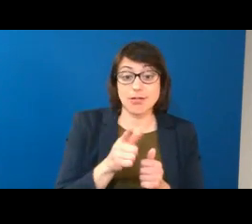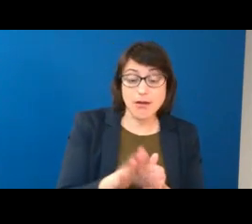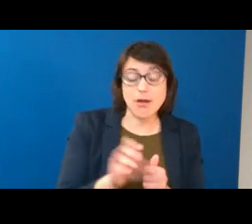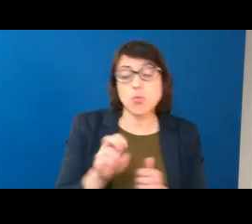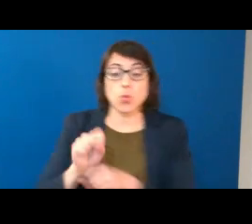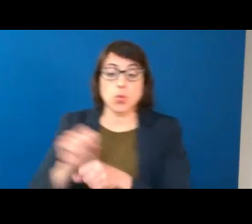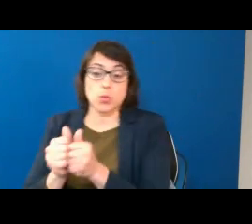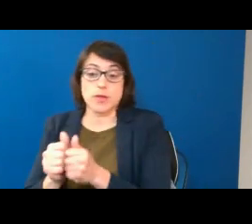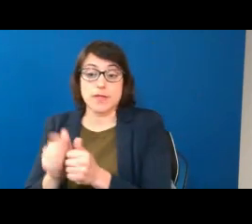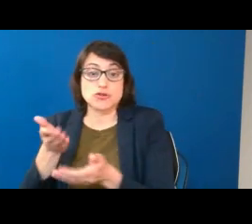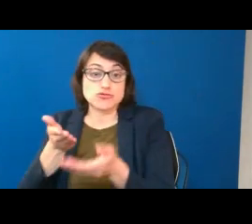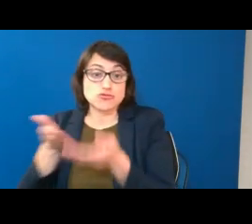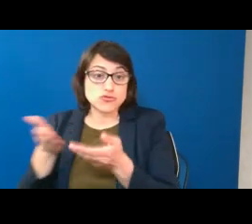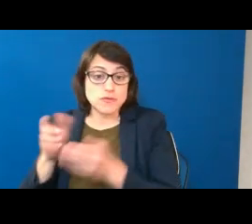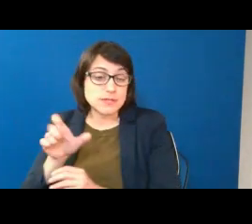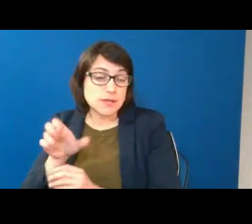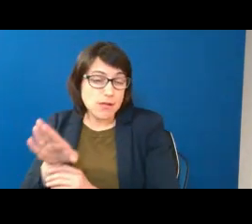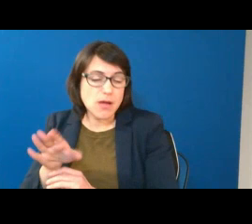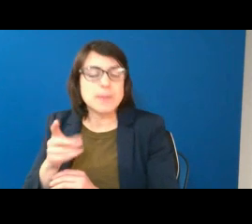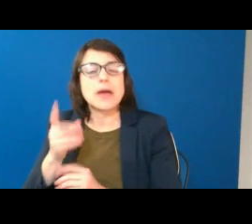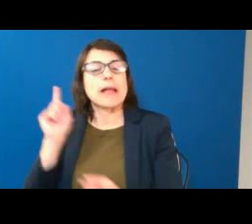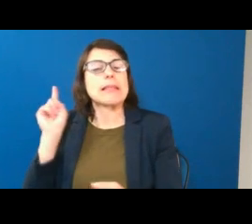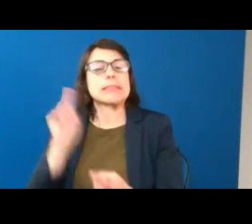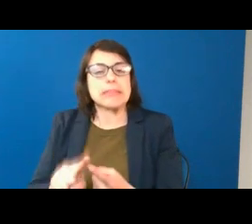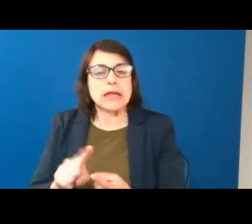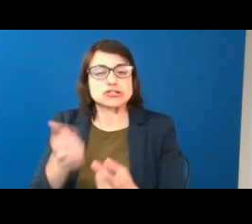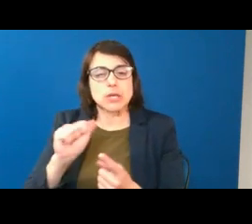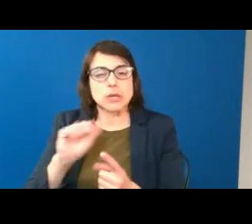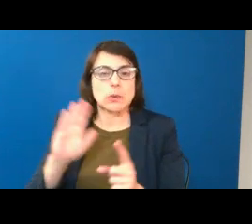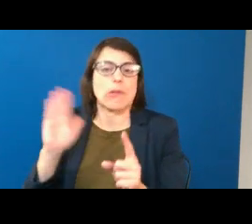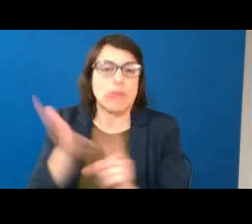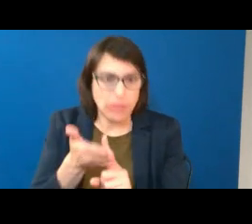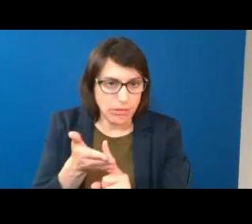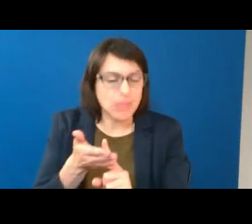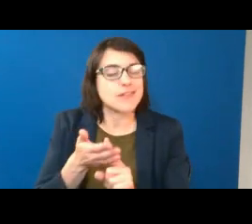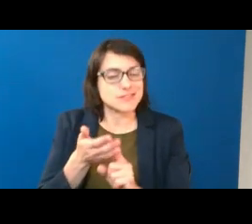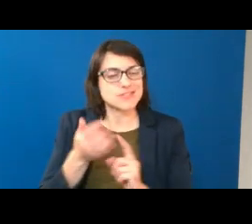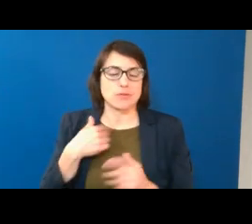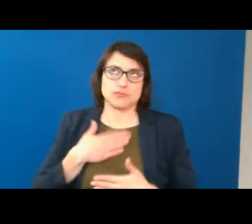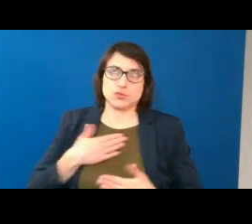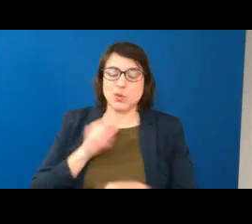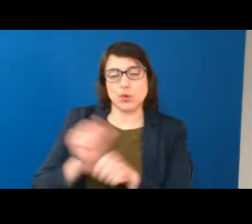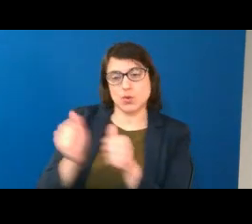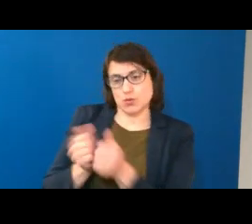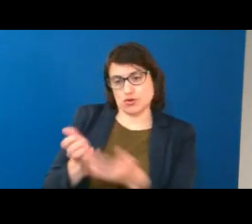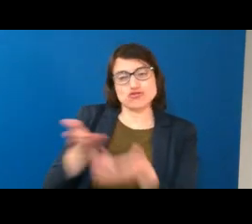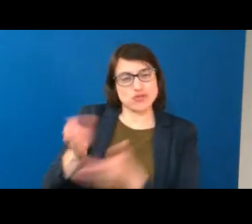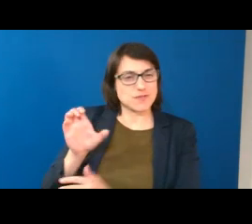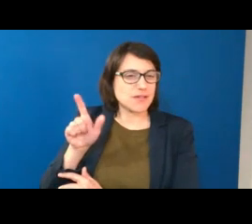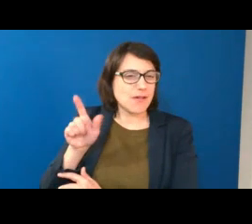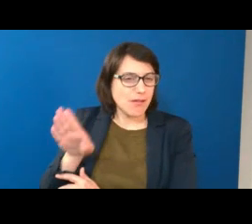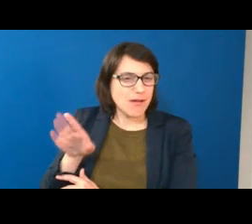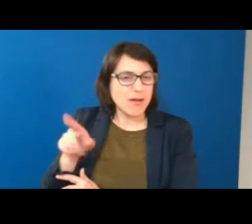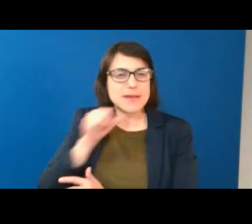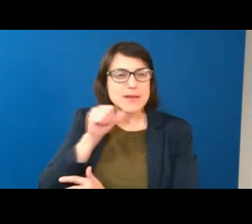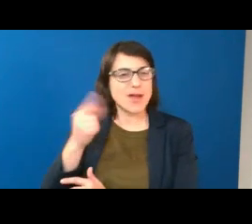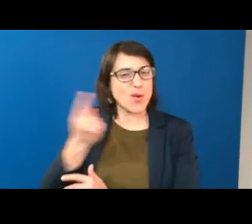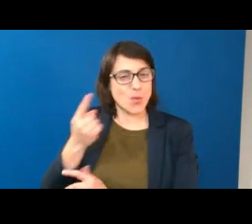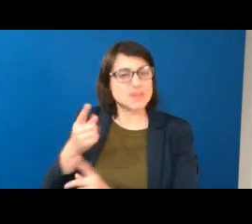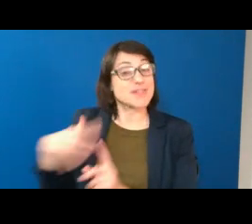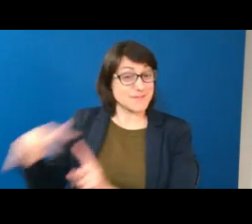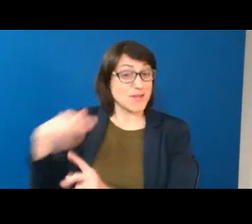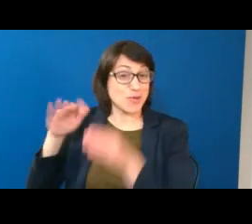less preaching to the choir. So I really enjoy working with like a service club or something that's not necessarily an environmental